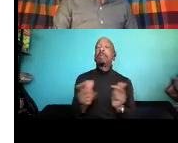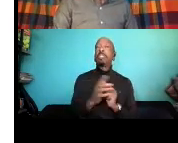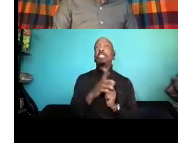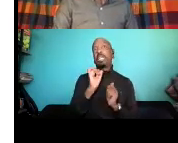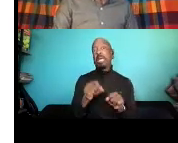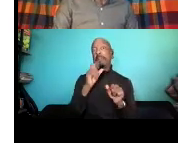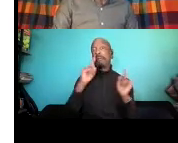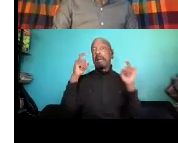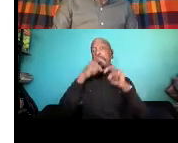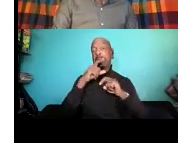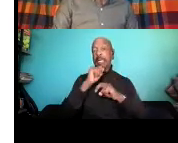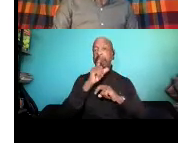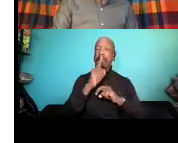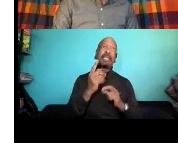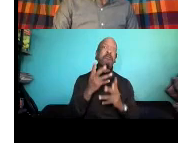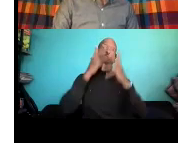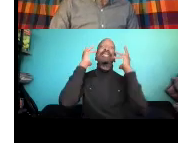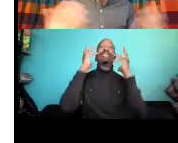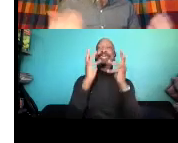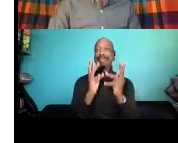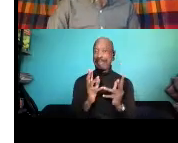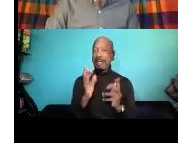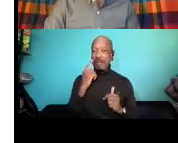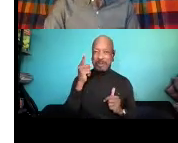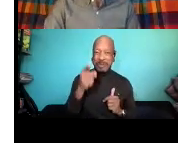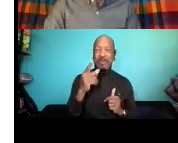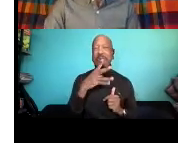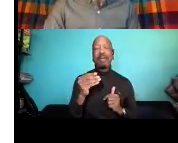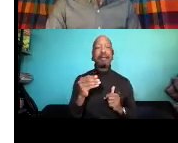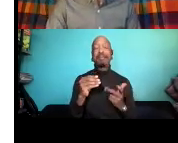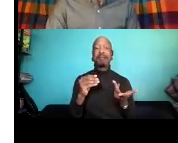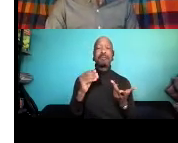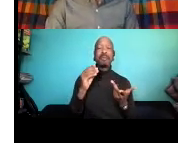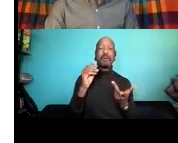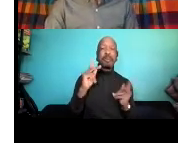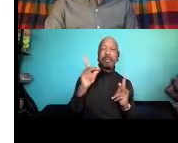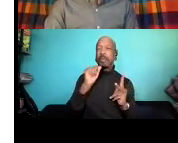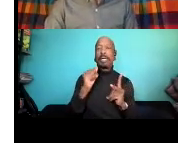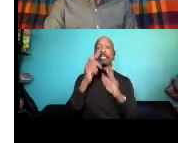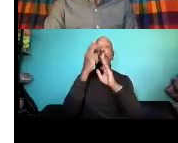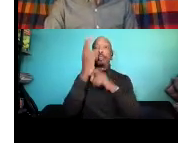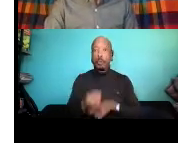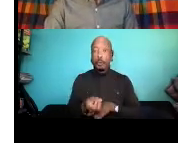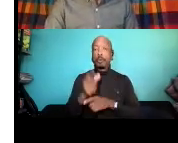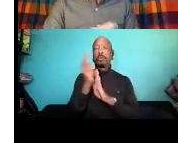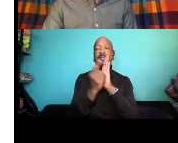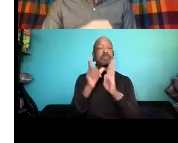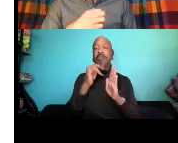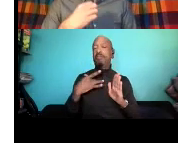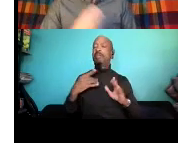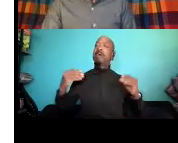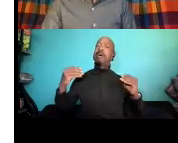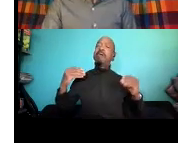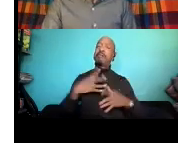and not really friendly for you and non-legal folks. So don't be afraid to ask your lawyer to